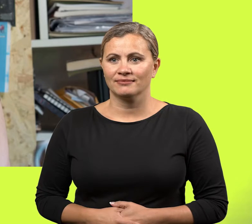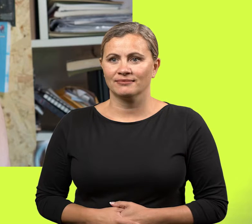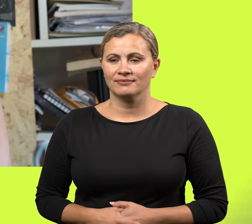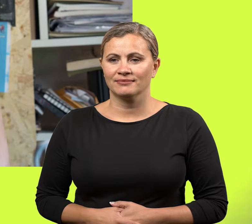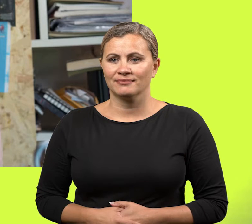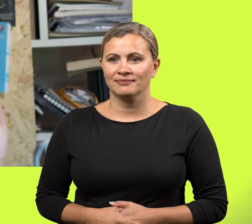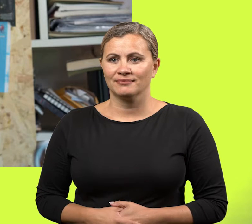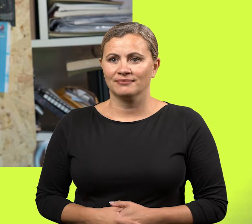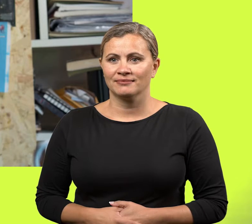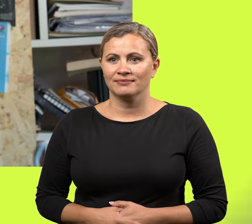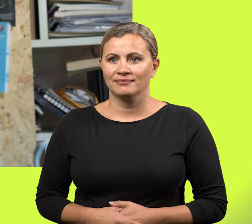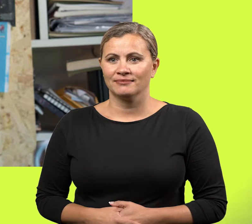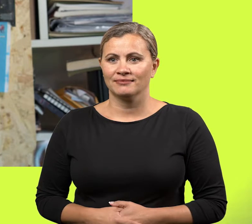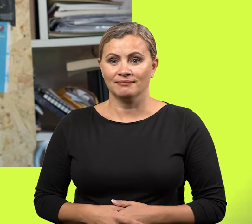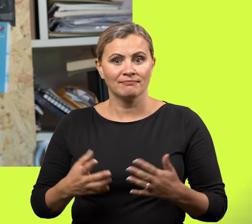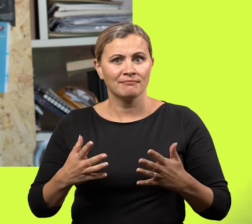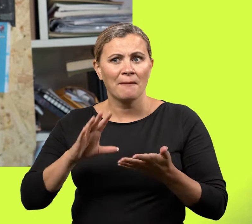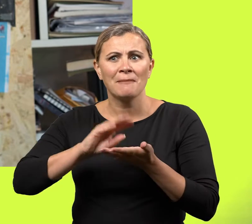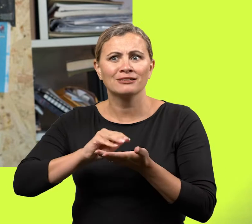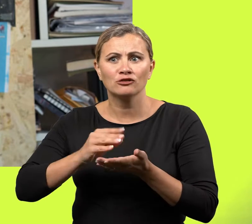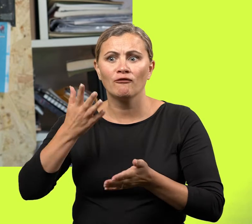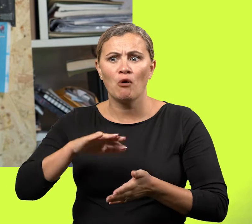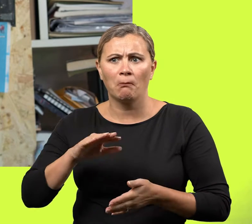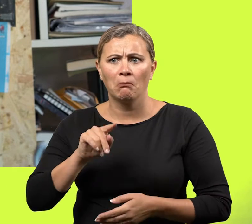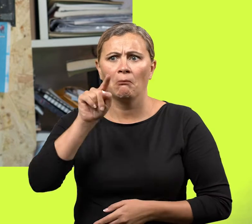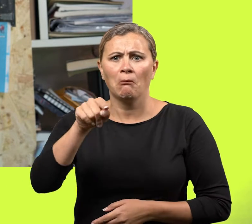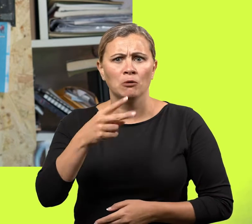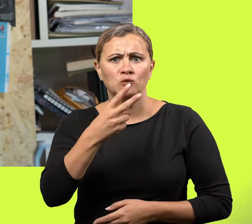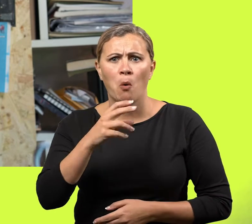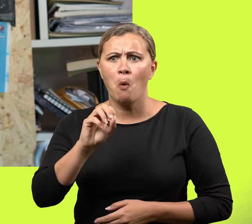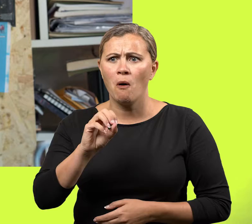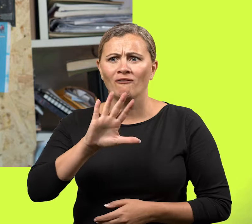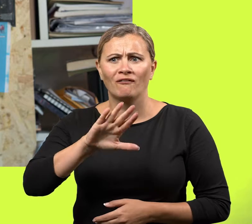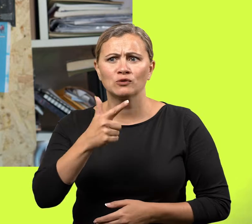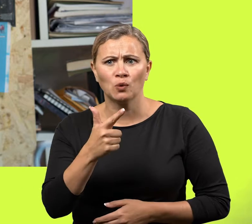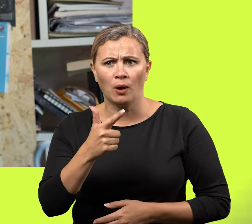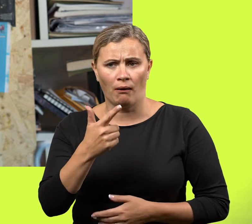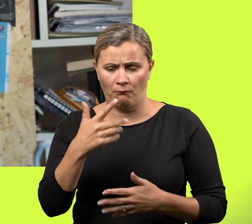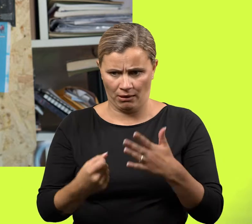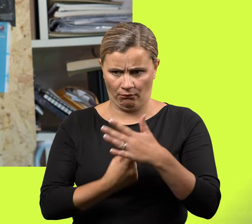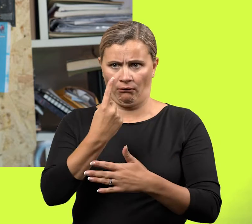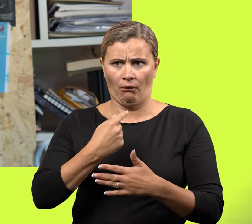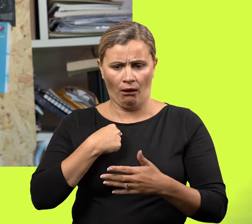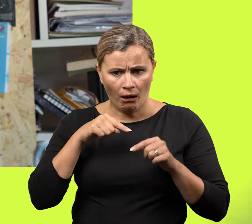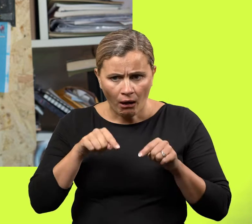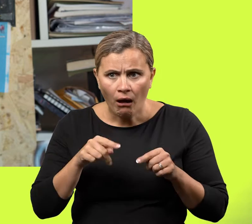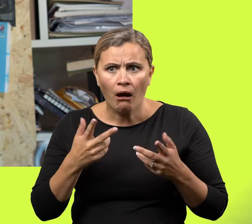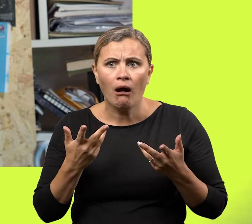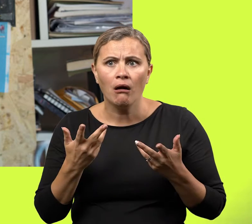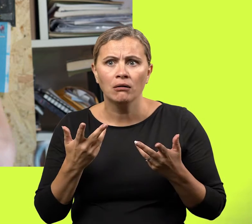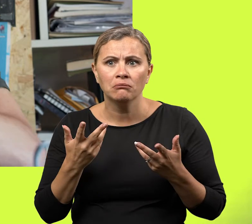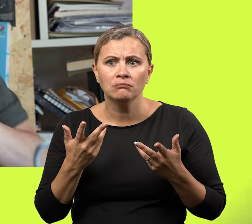Bore da. A message from 2052 has just appeared on my